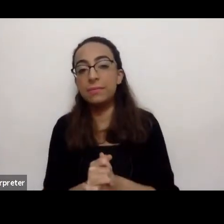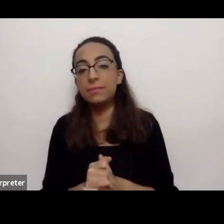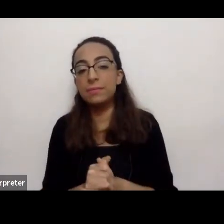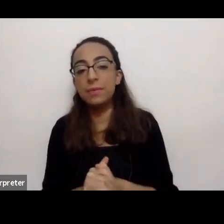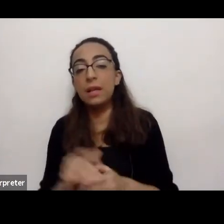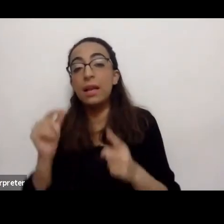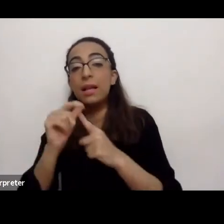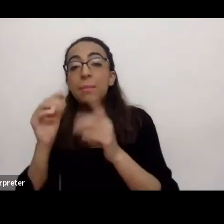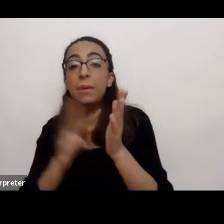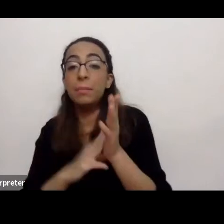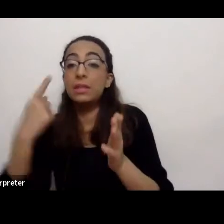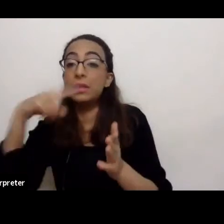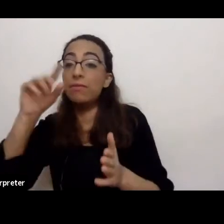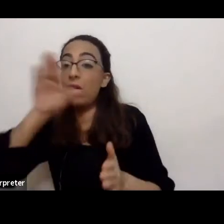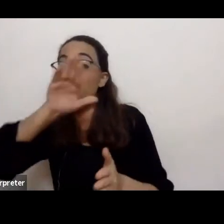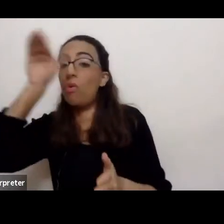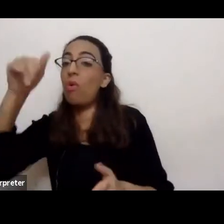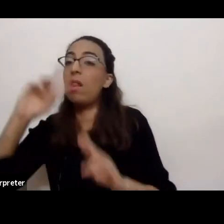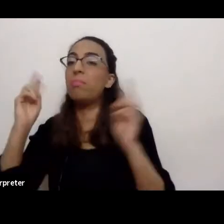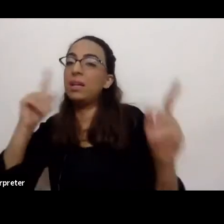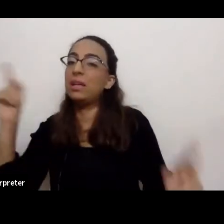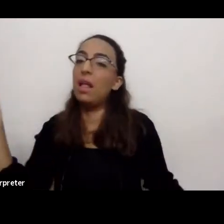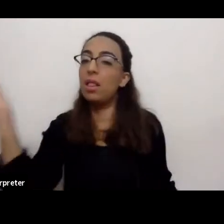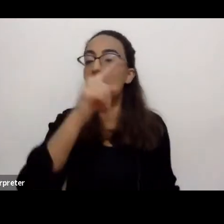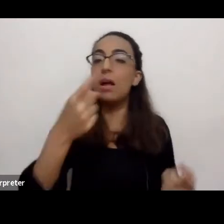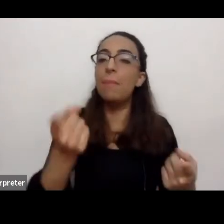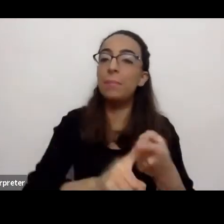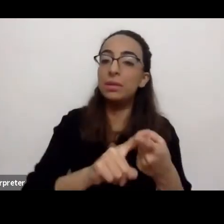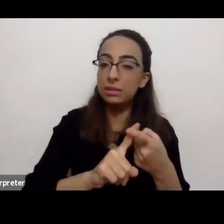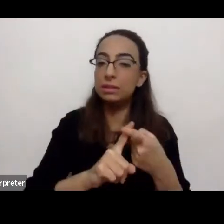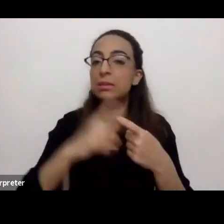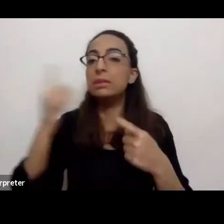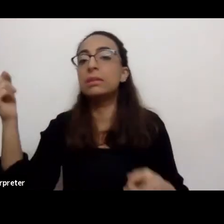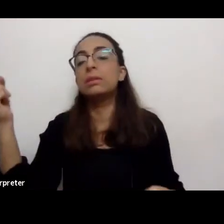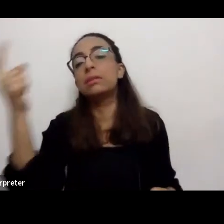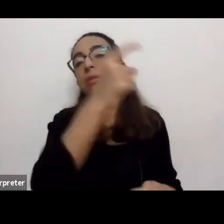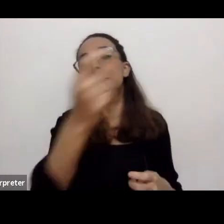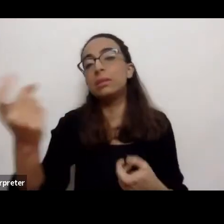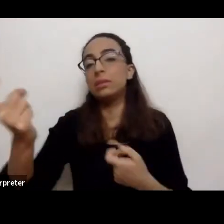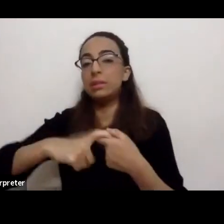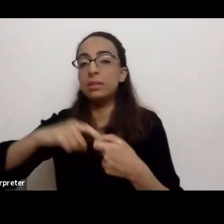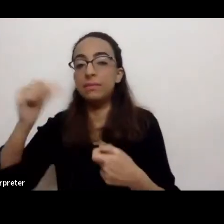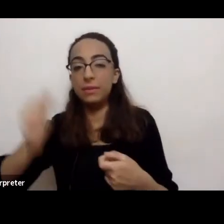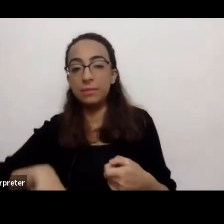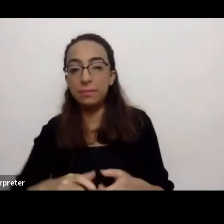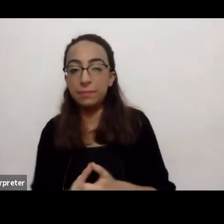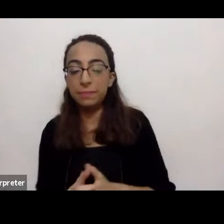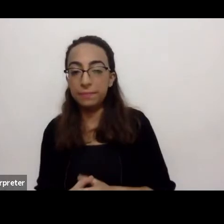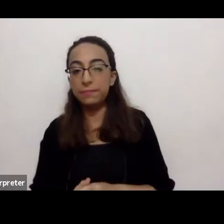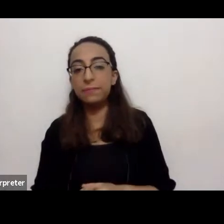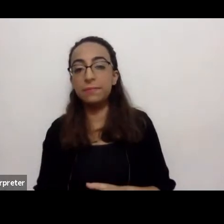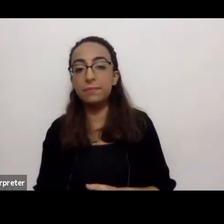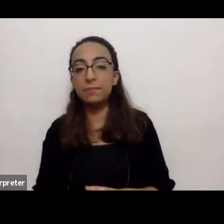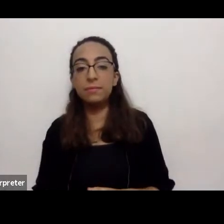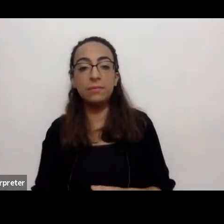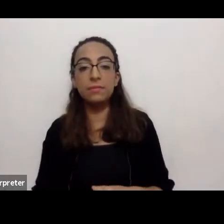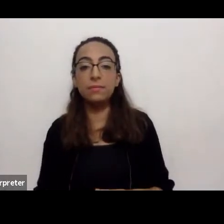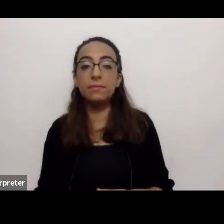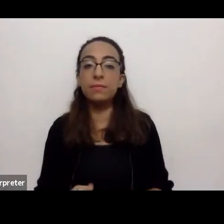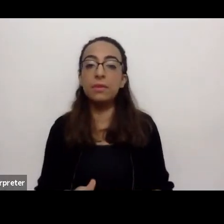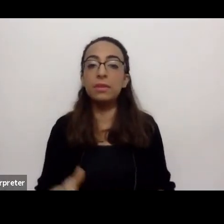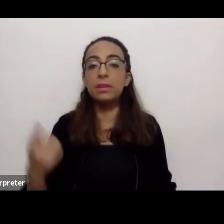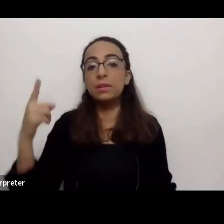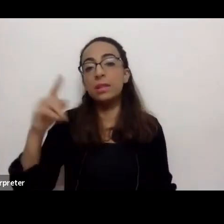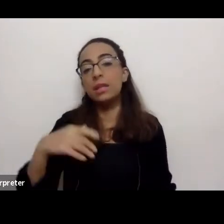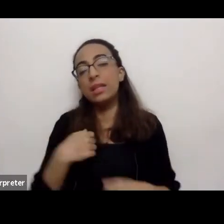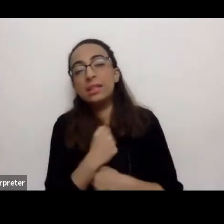Prime Minister has called for a special meeting on an urgent matter. Mr. Dharmendra Pradhan has